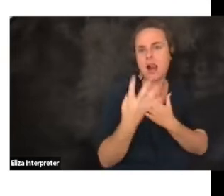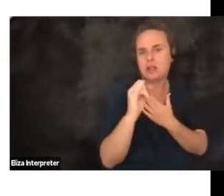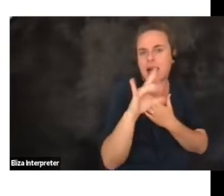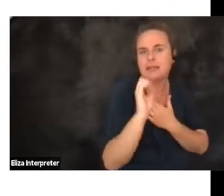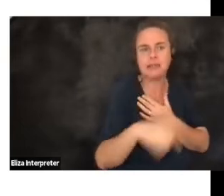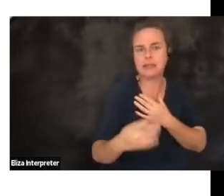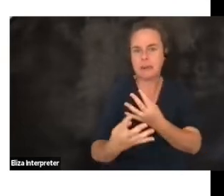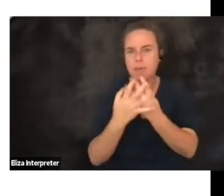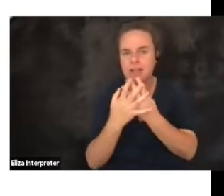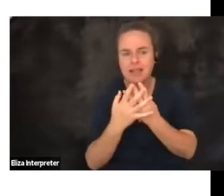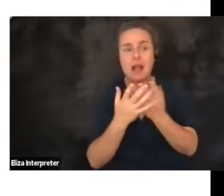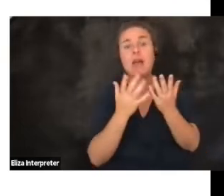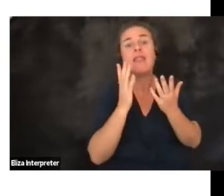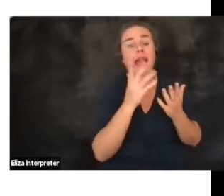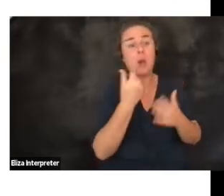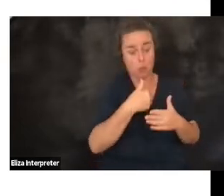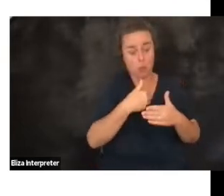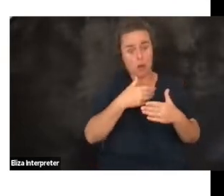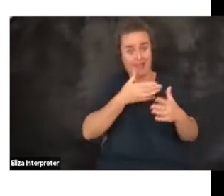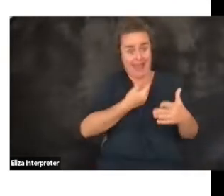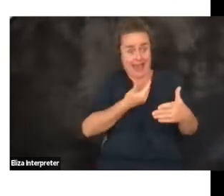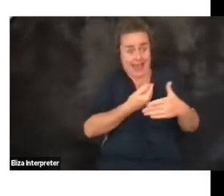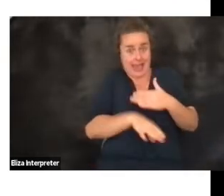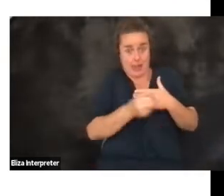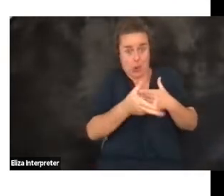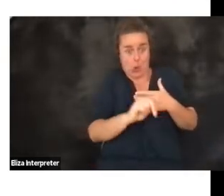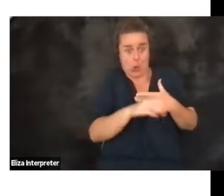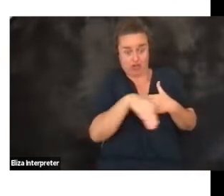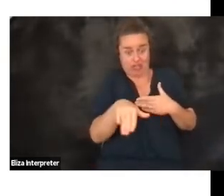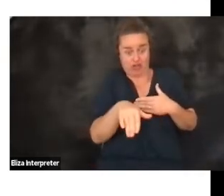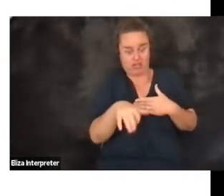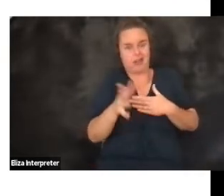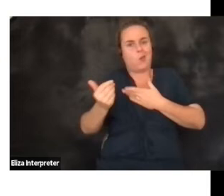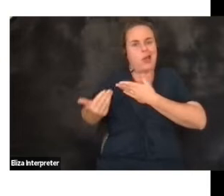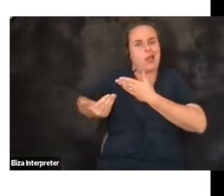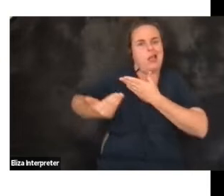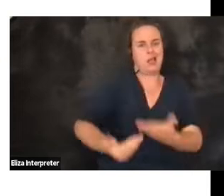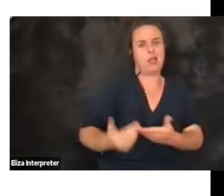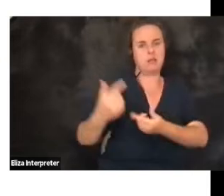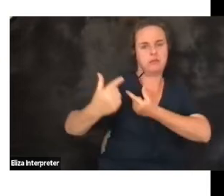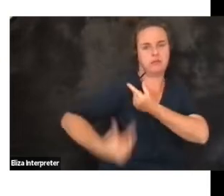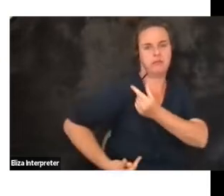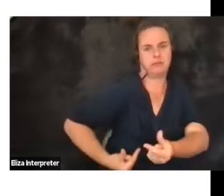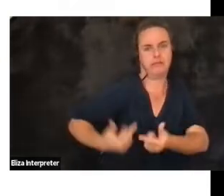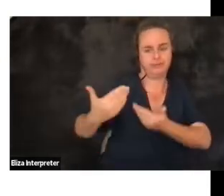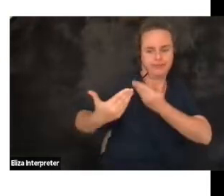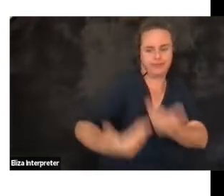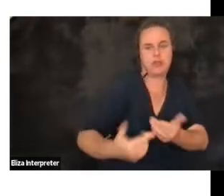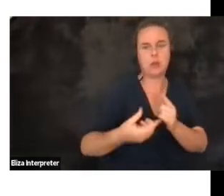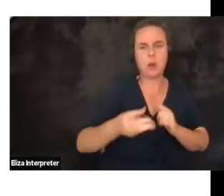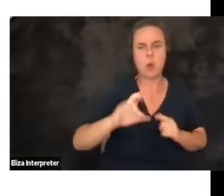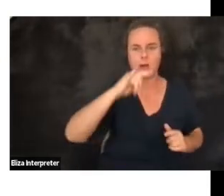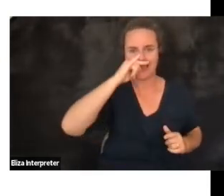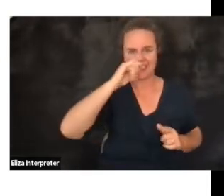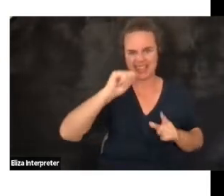at least one ACE, and that is having an incarcerated family member. And for those of you who don't